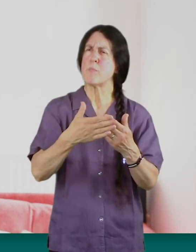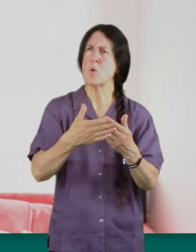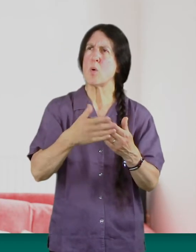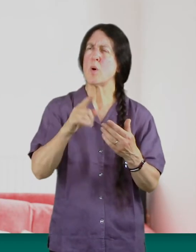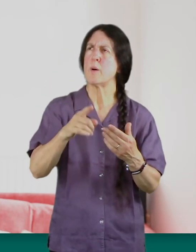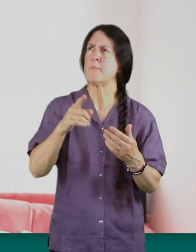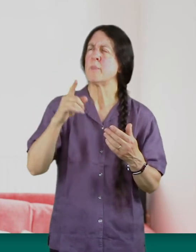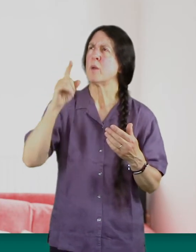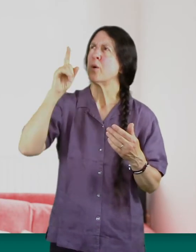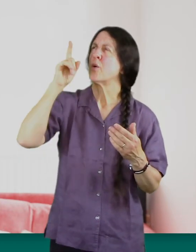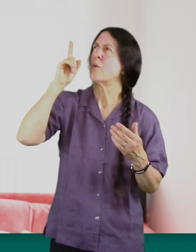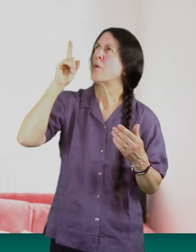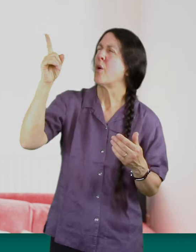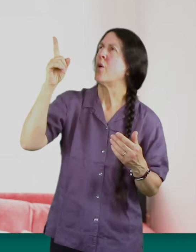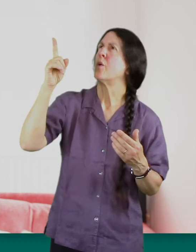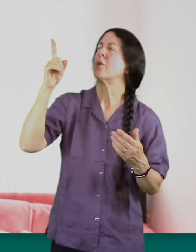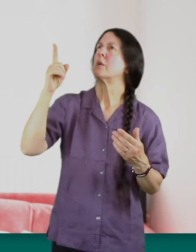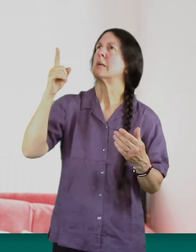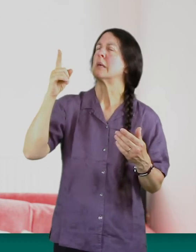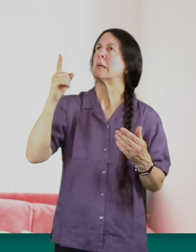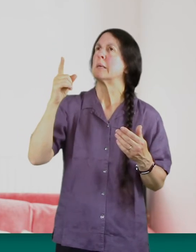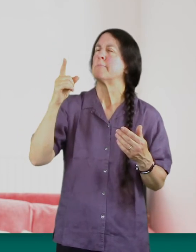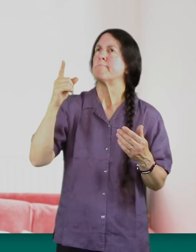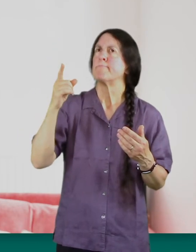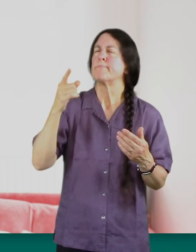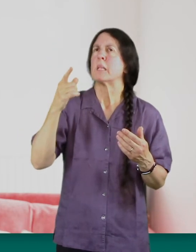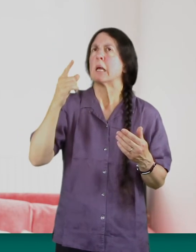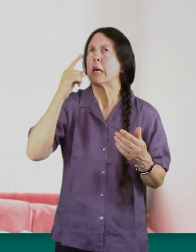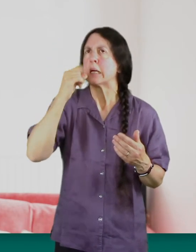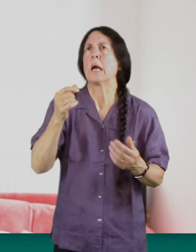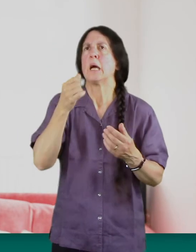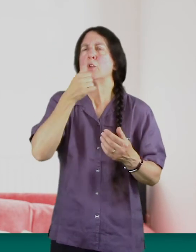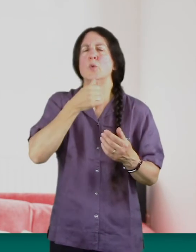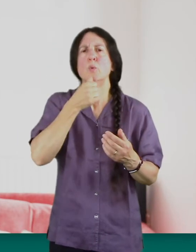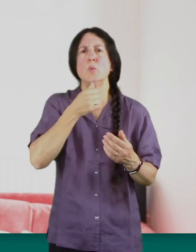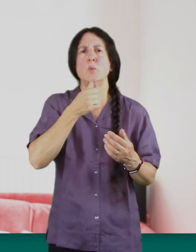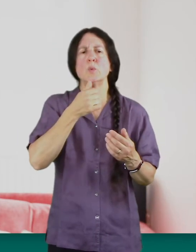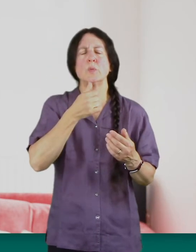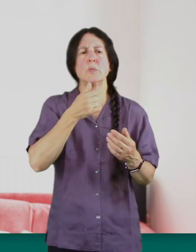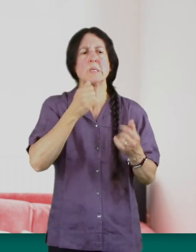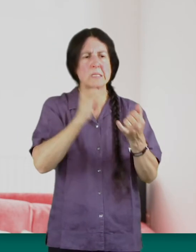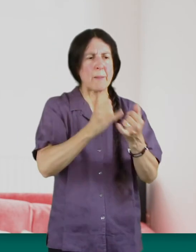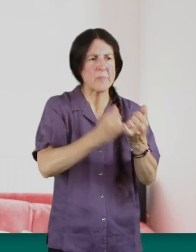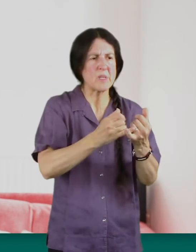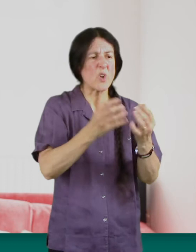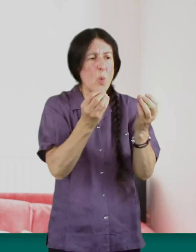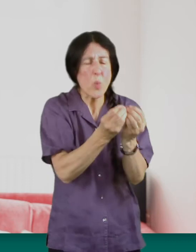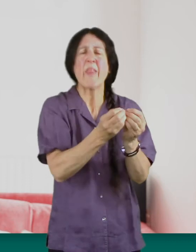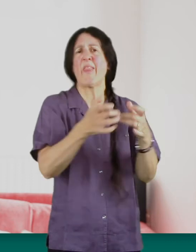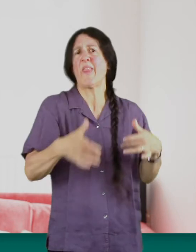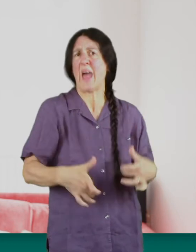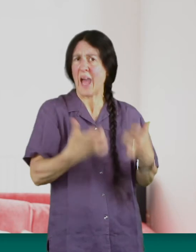the trouble that we are in right now. In some ways, when you read this, Samson is this kind of